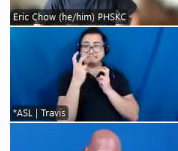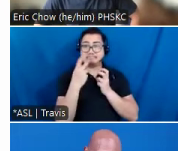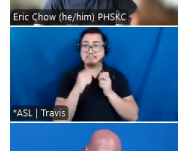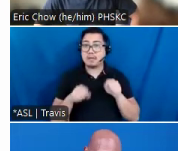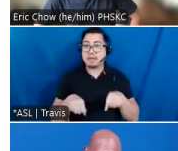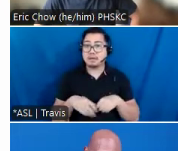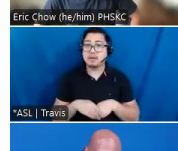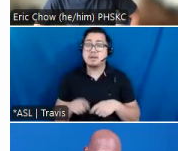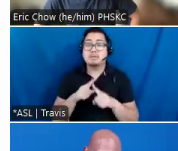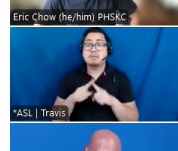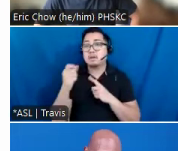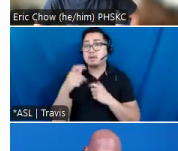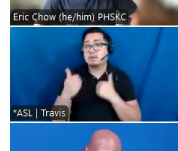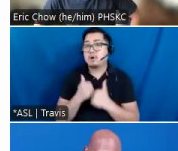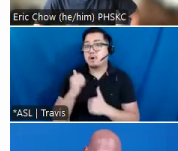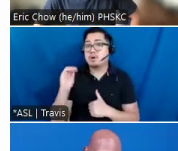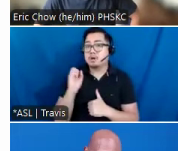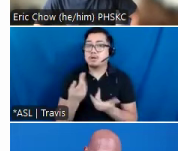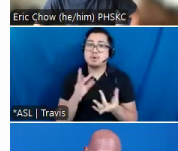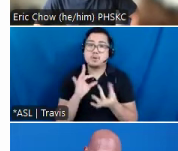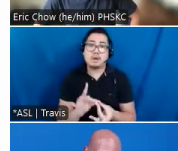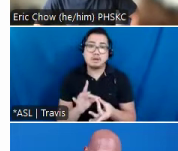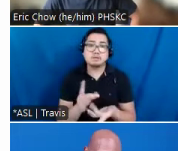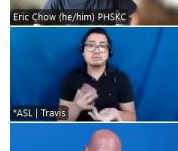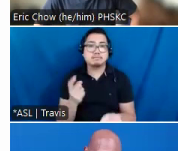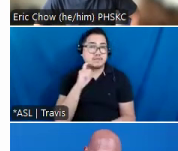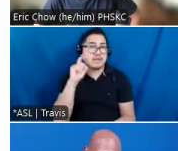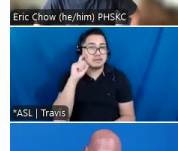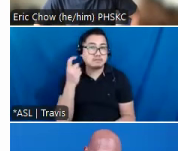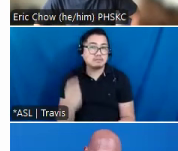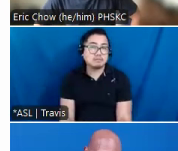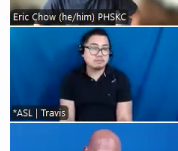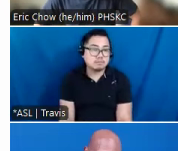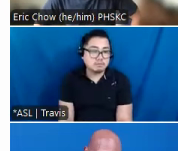cases were associated during sexual encounters.